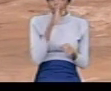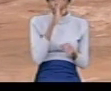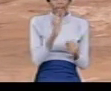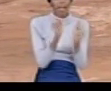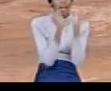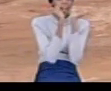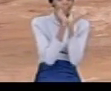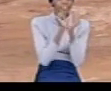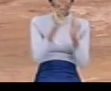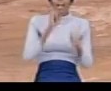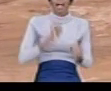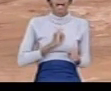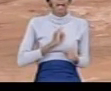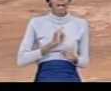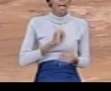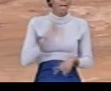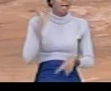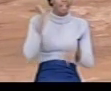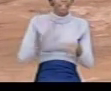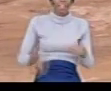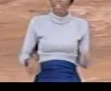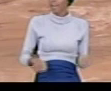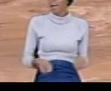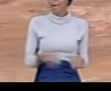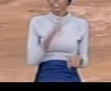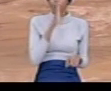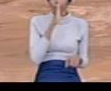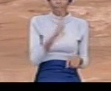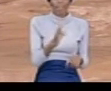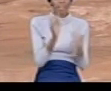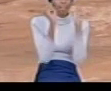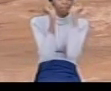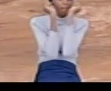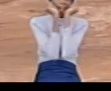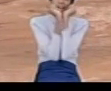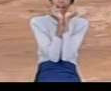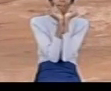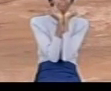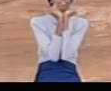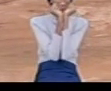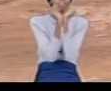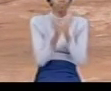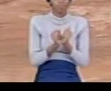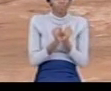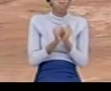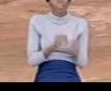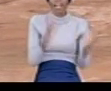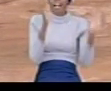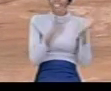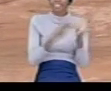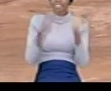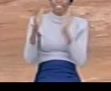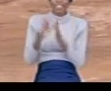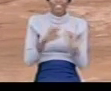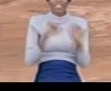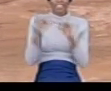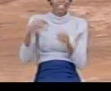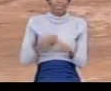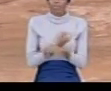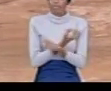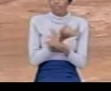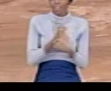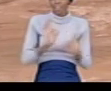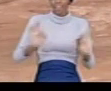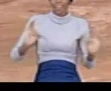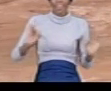be bound. I cannot be bound. You cannot be bound, Jesus sets